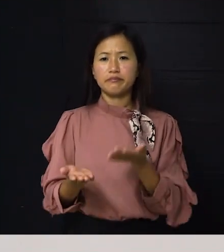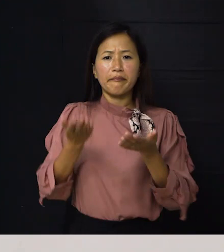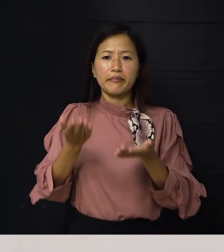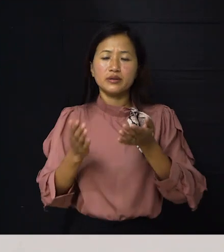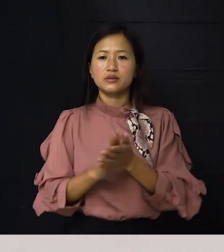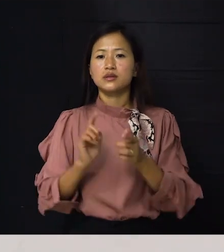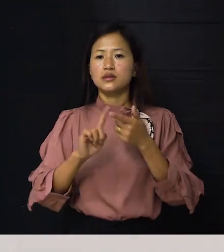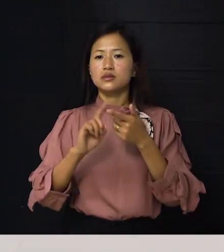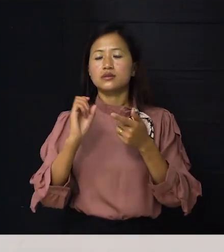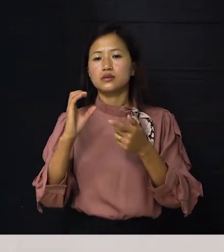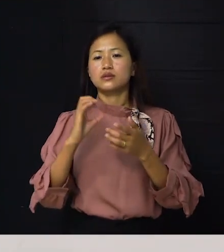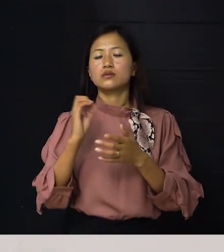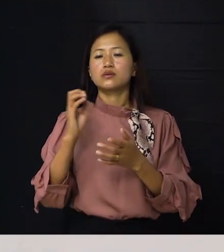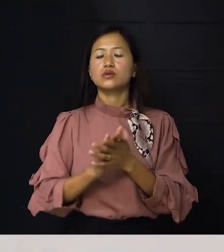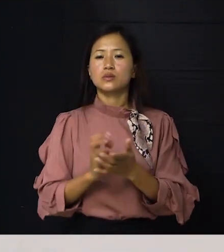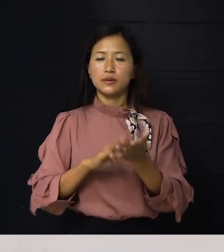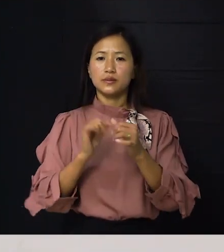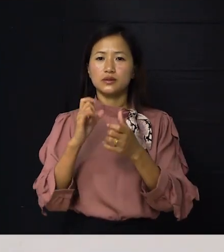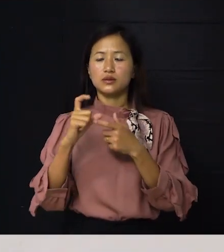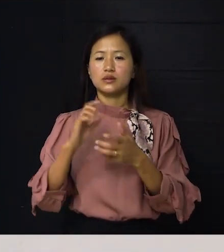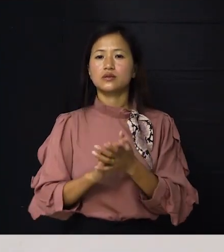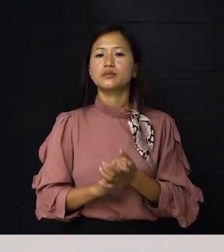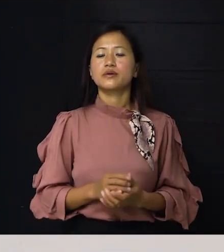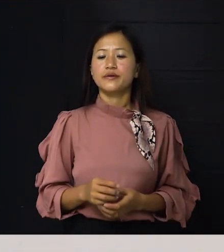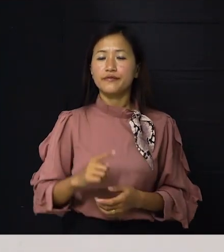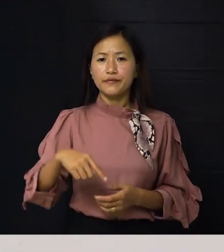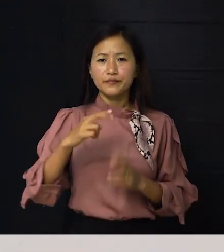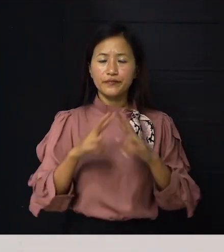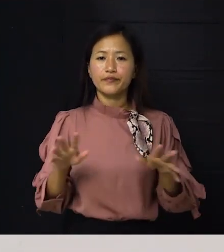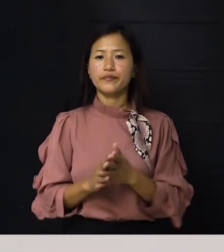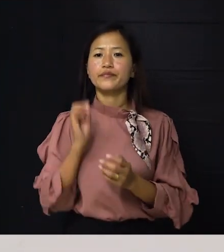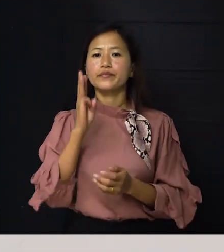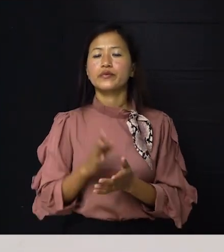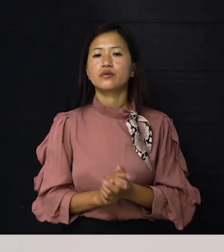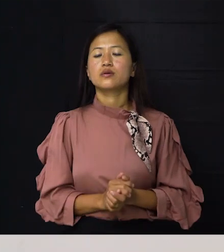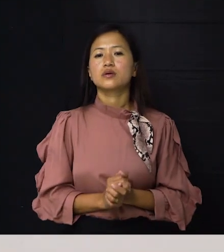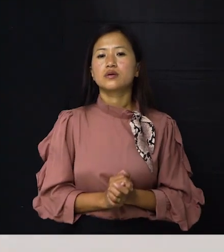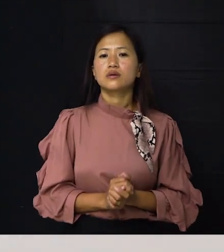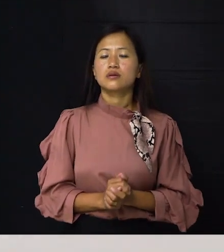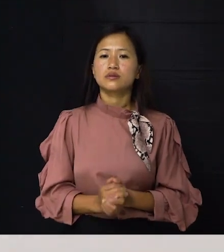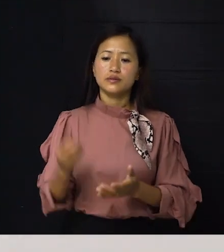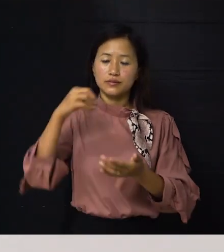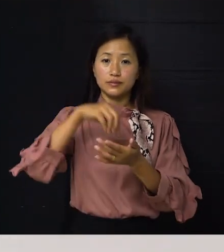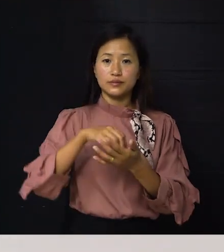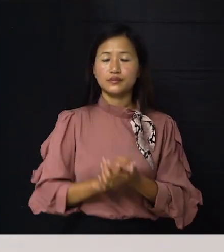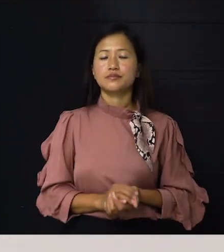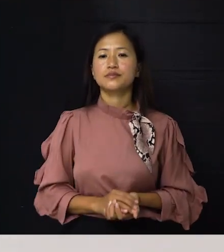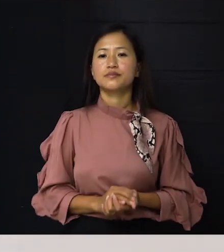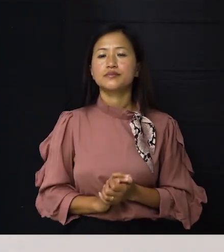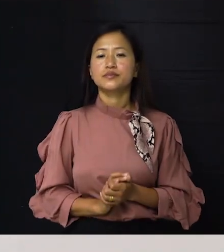economy very well. So altogether, Shershah Suri was a great ruler. And like I mentioned,